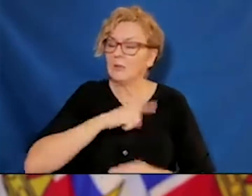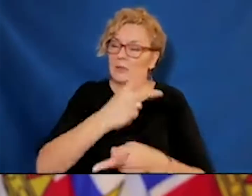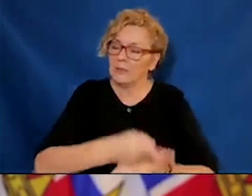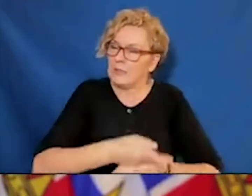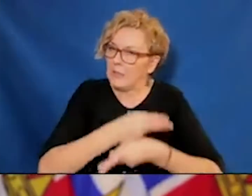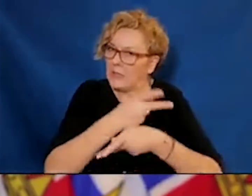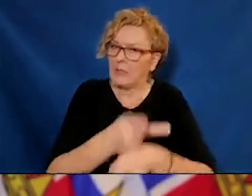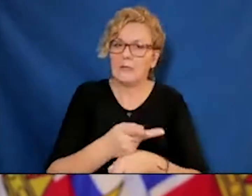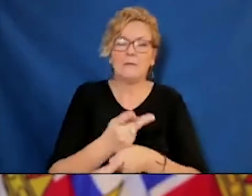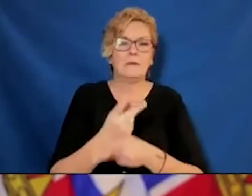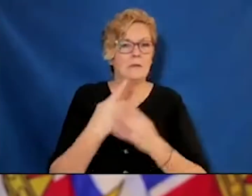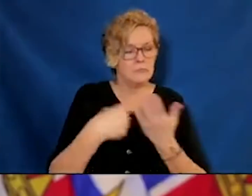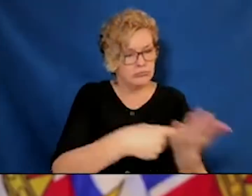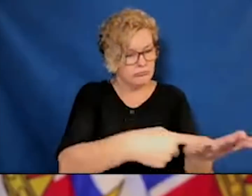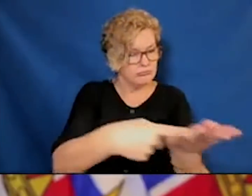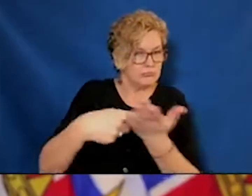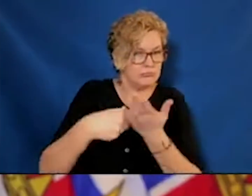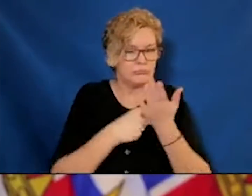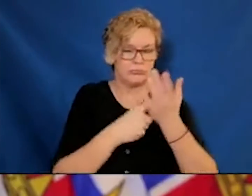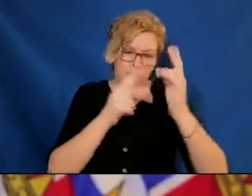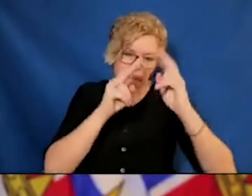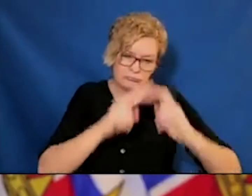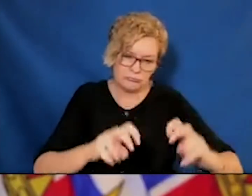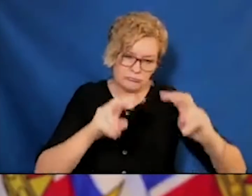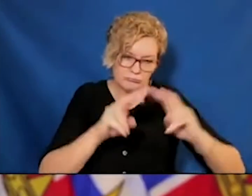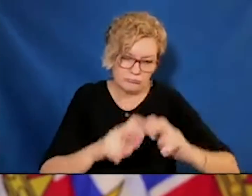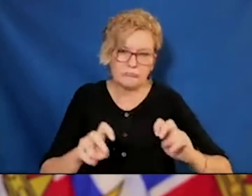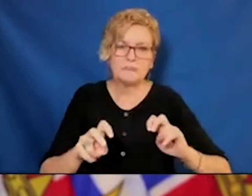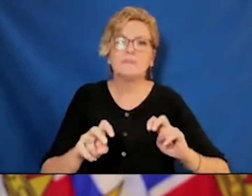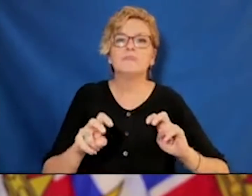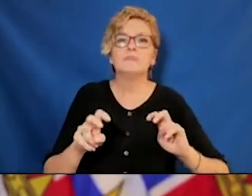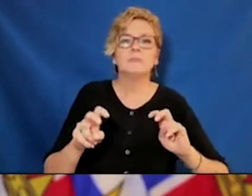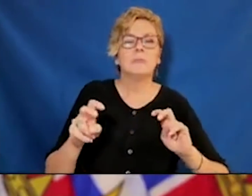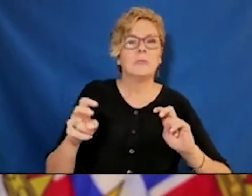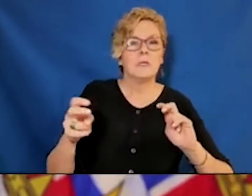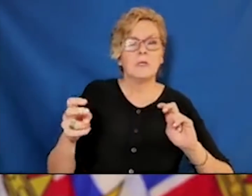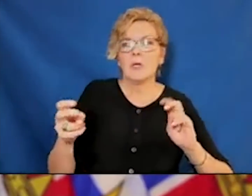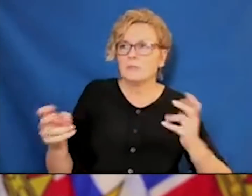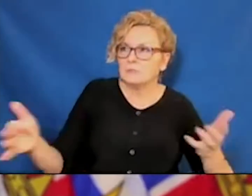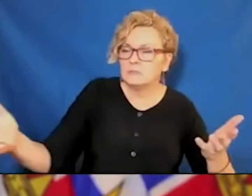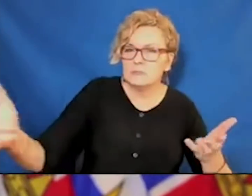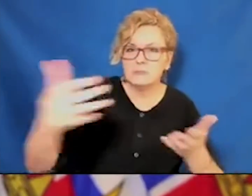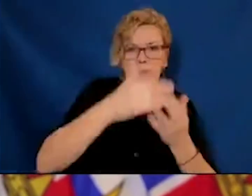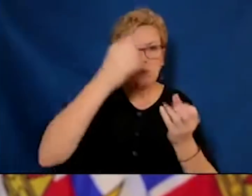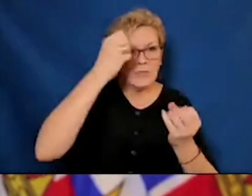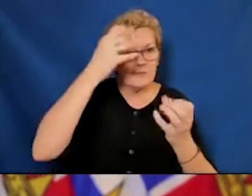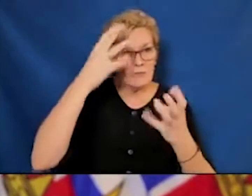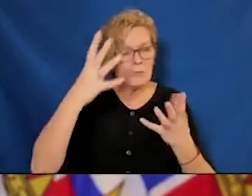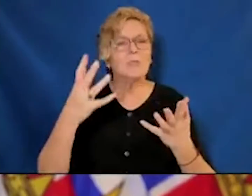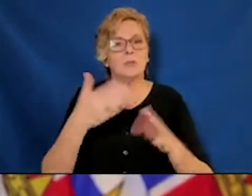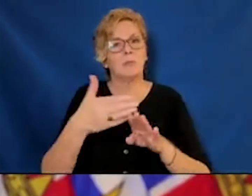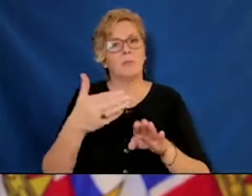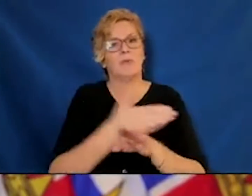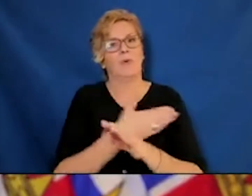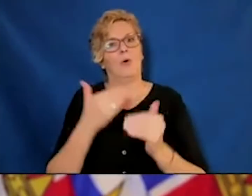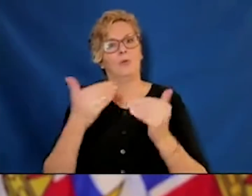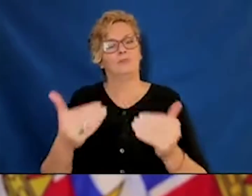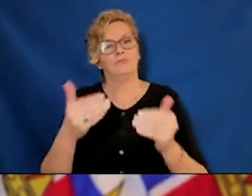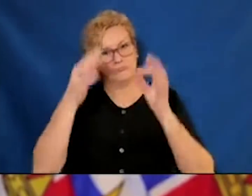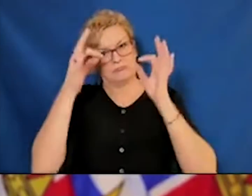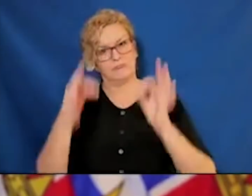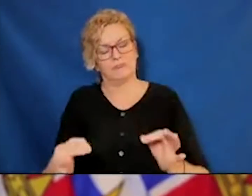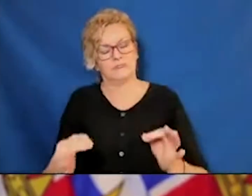that's posted on the BC CDC website around our immunization program to make sure that we are being transparent about all